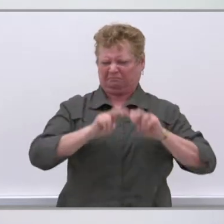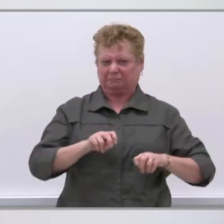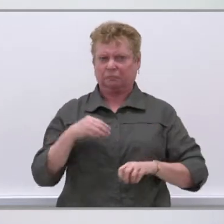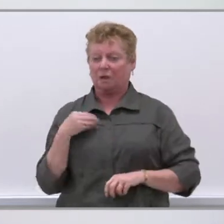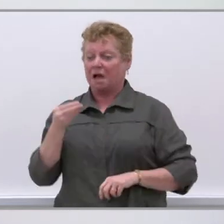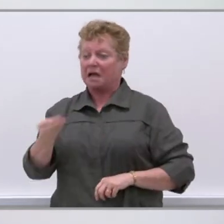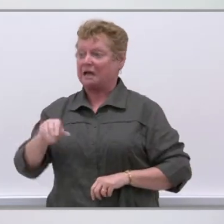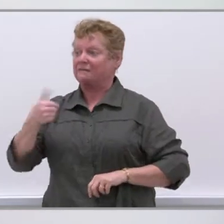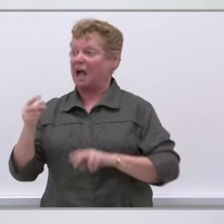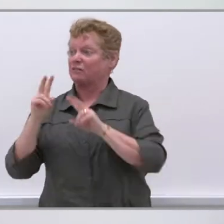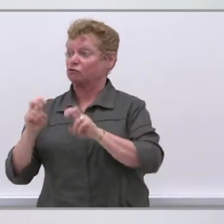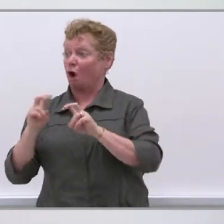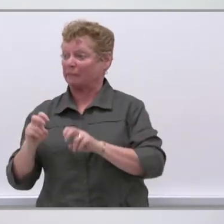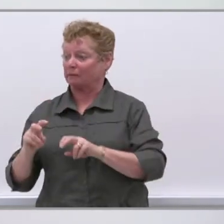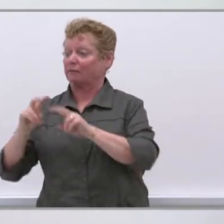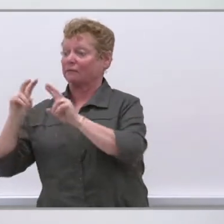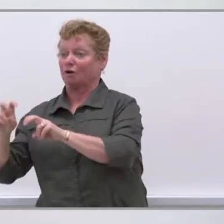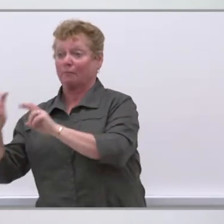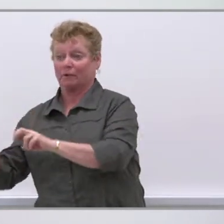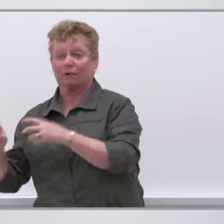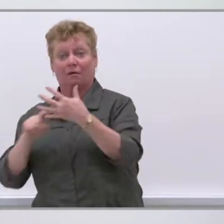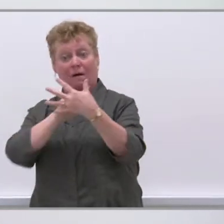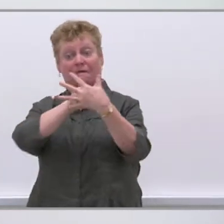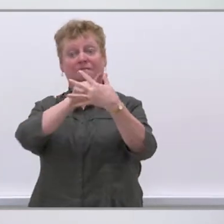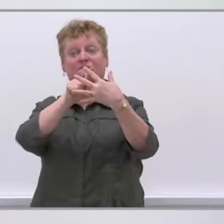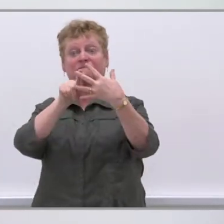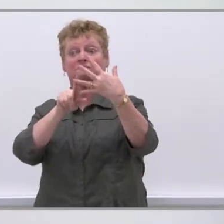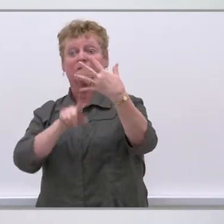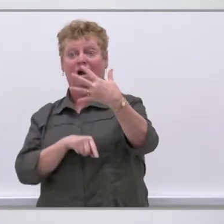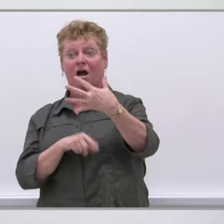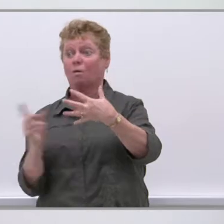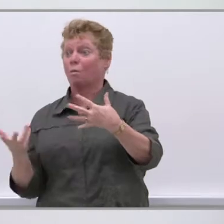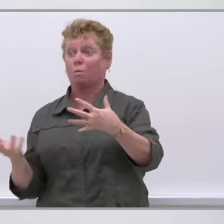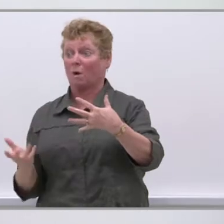are the 5 topic areas that people thought about.